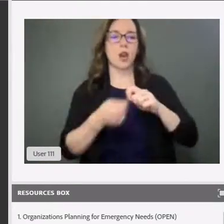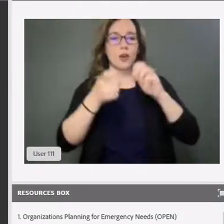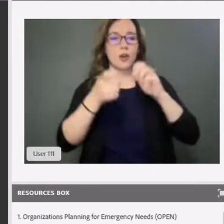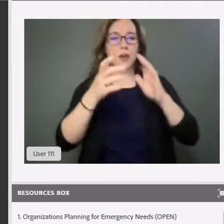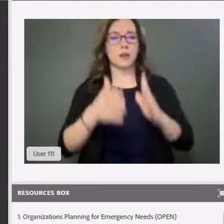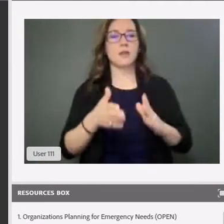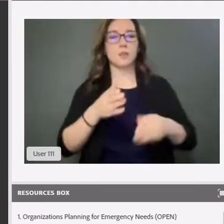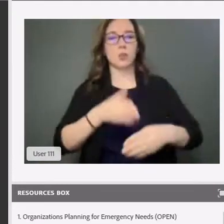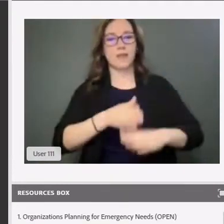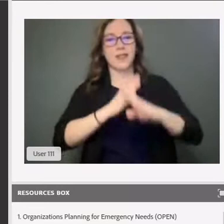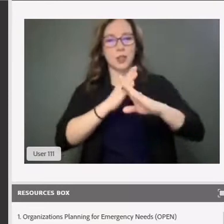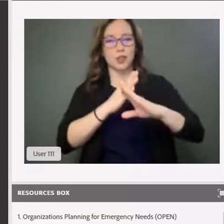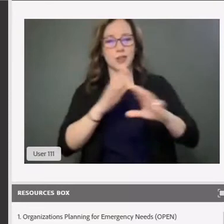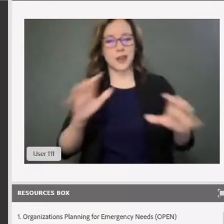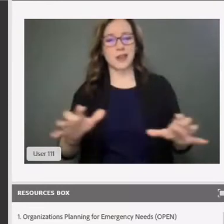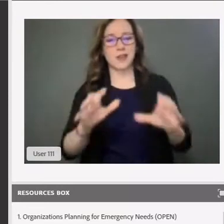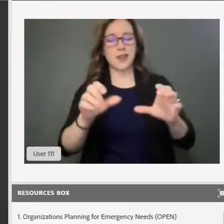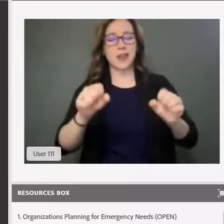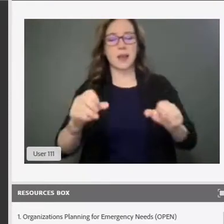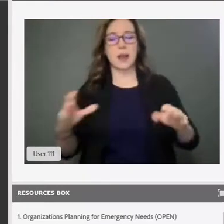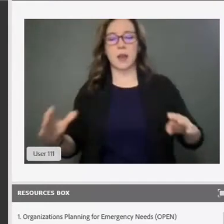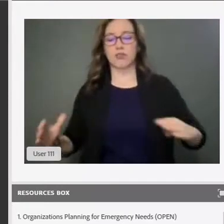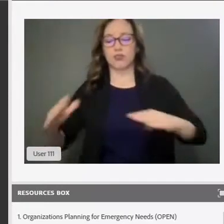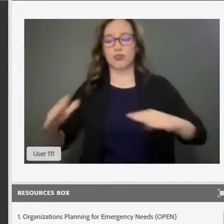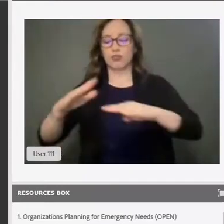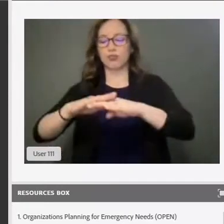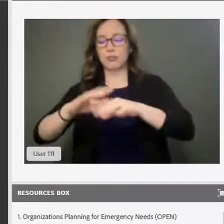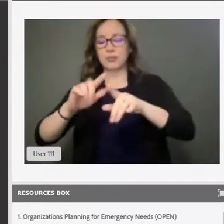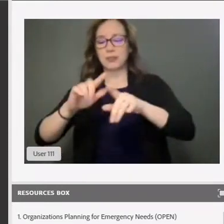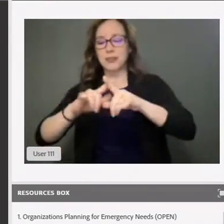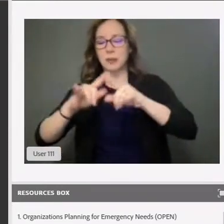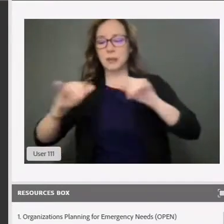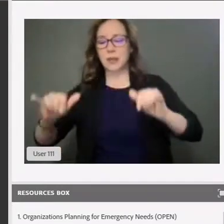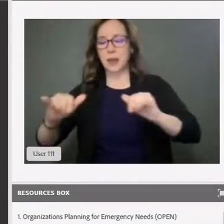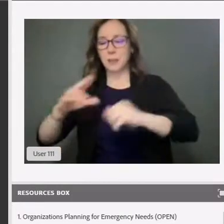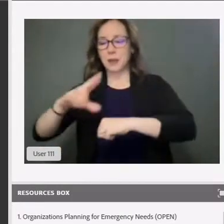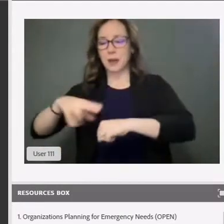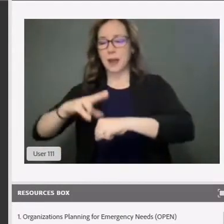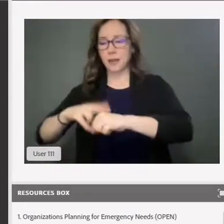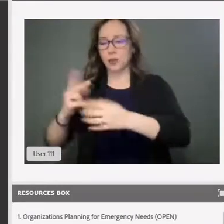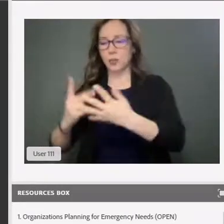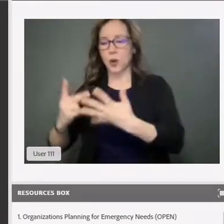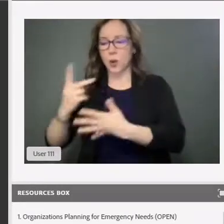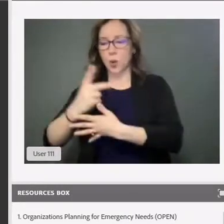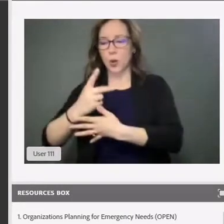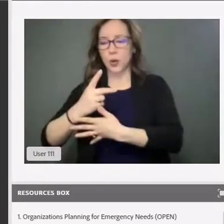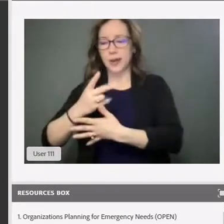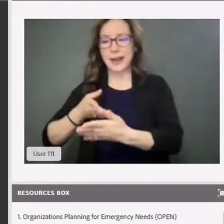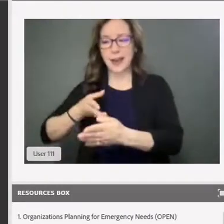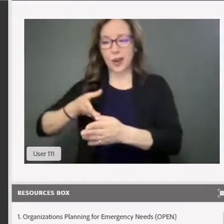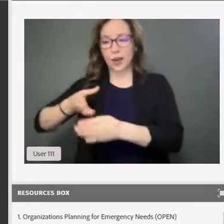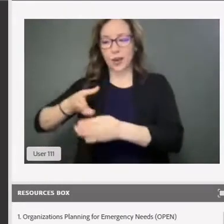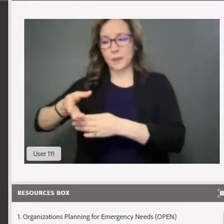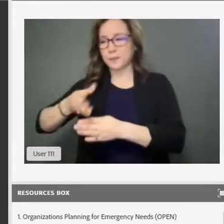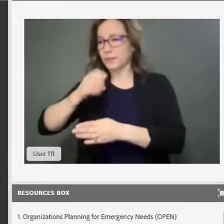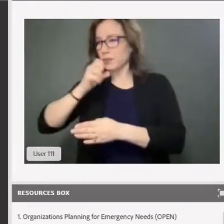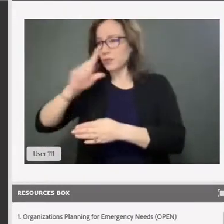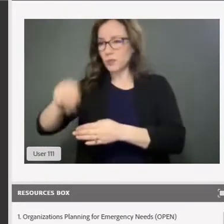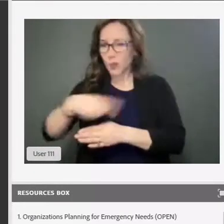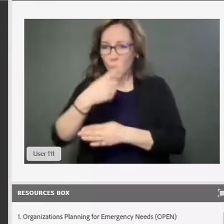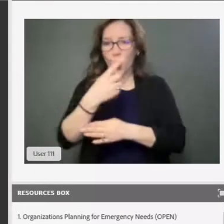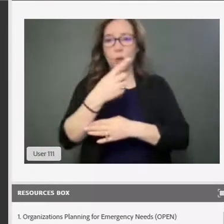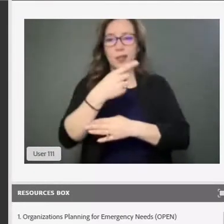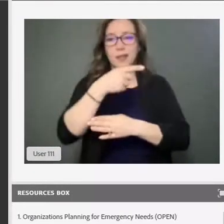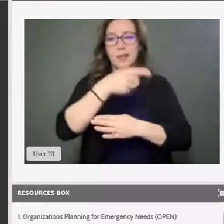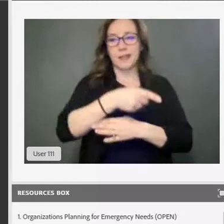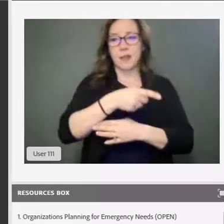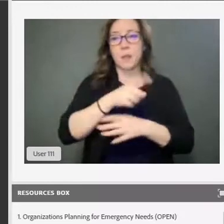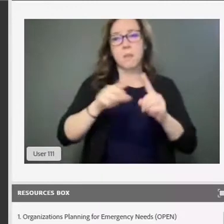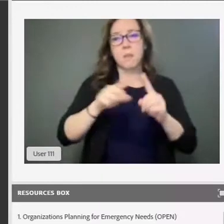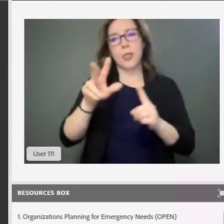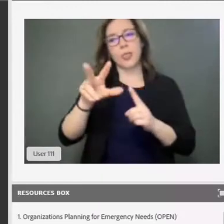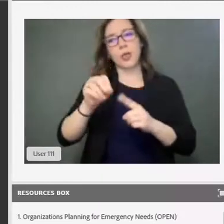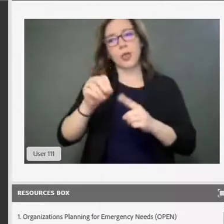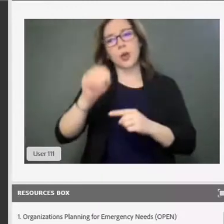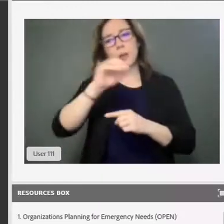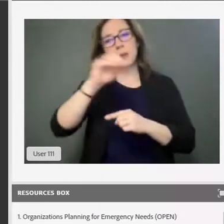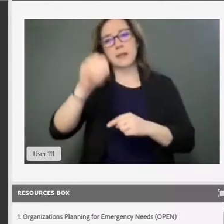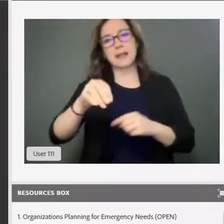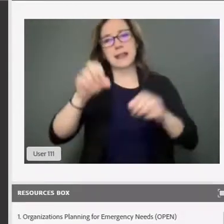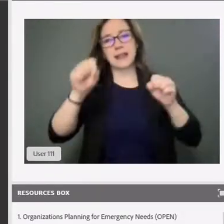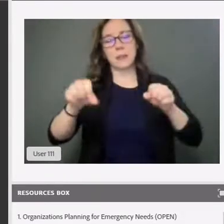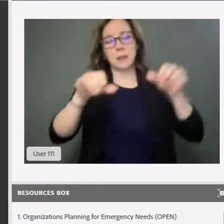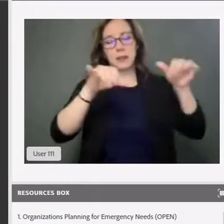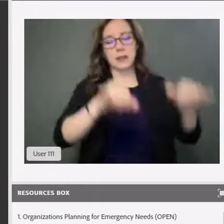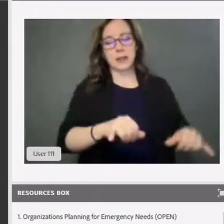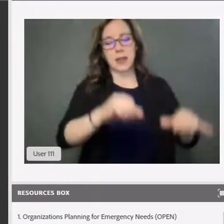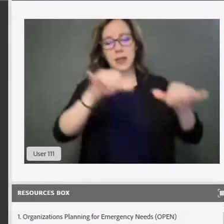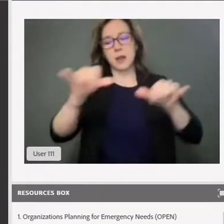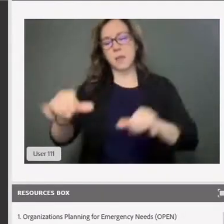also overlap with the national priority areas. And so they're not mutually exclusive, that 30% can be the same as a lot of,